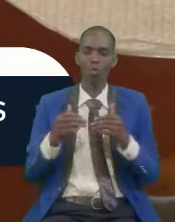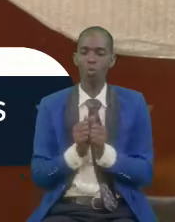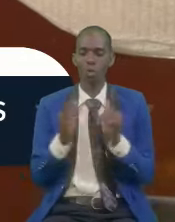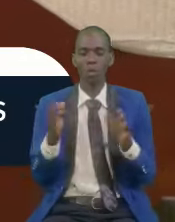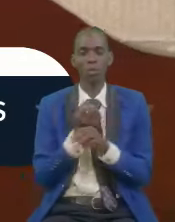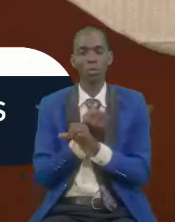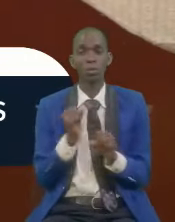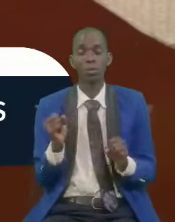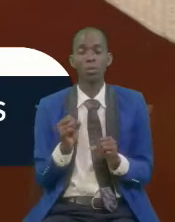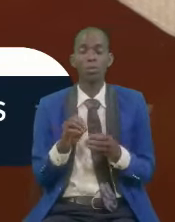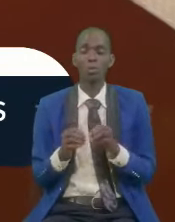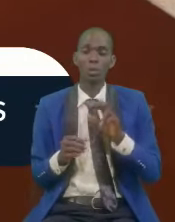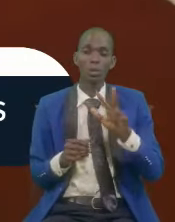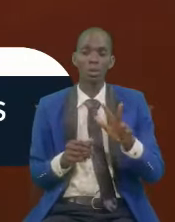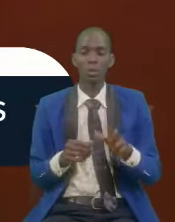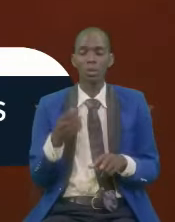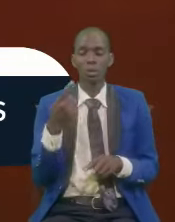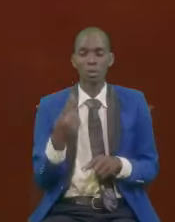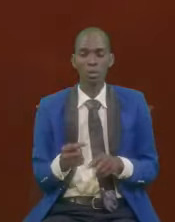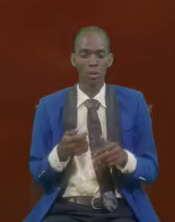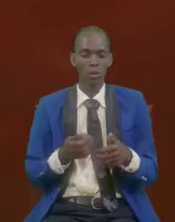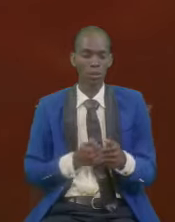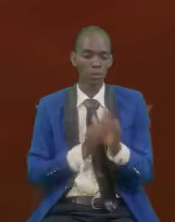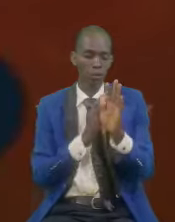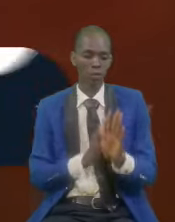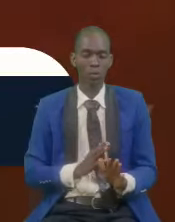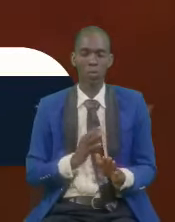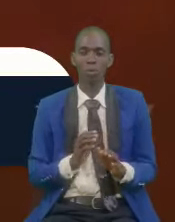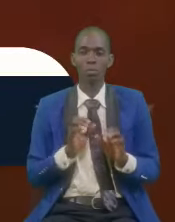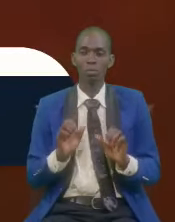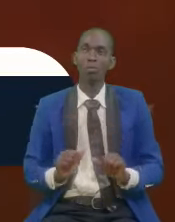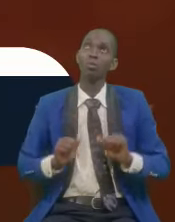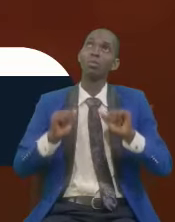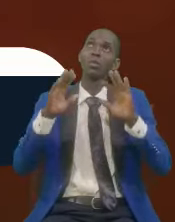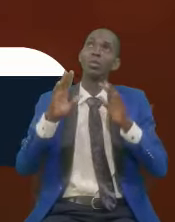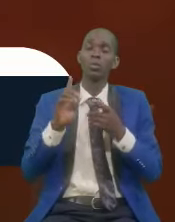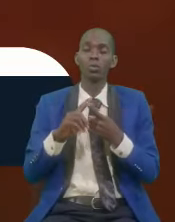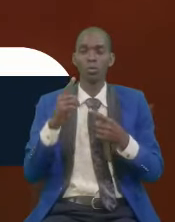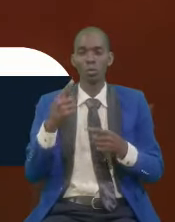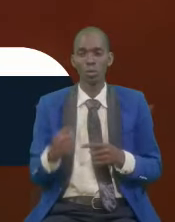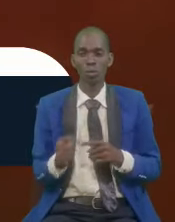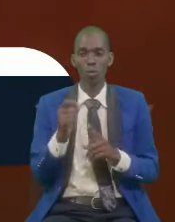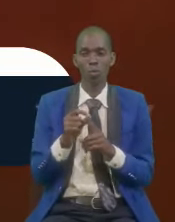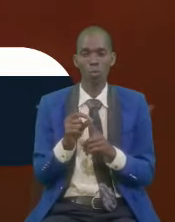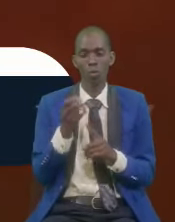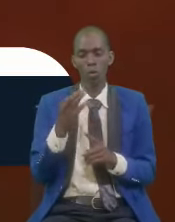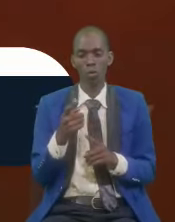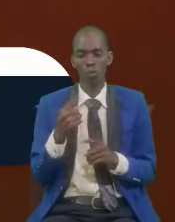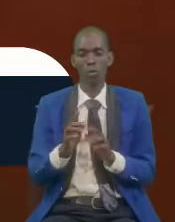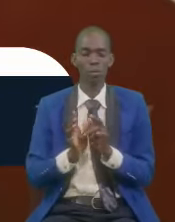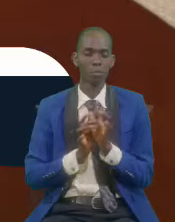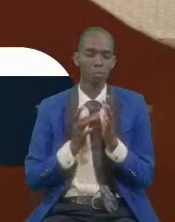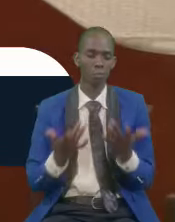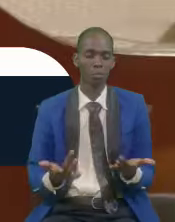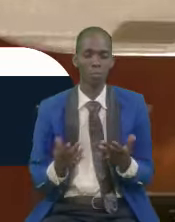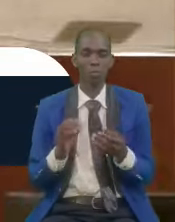Number three, the disciples committed to the word of the scripture. Look